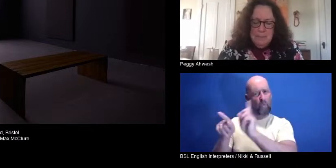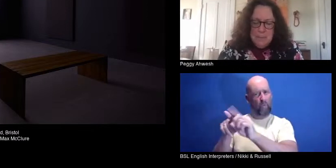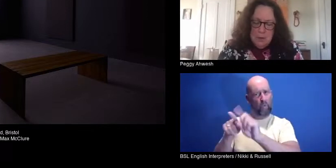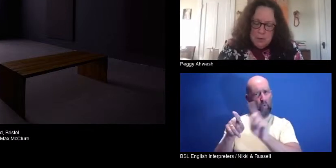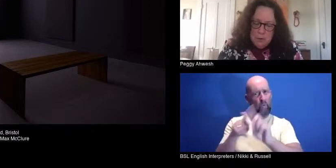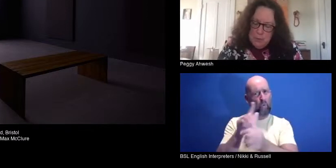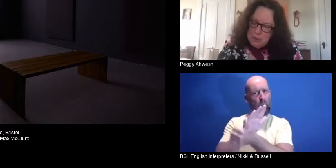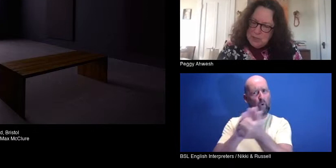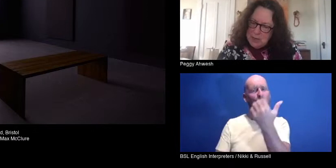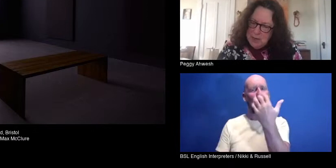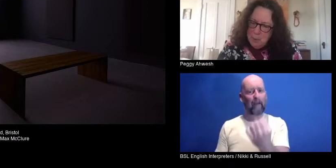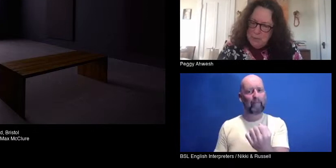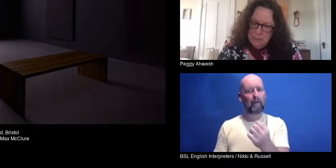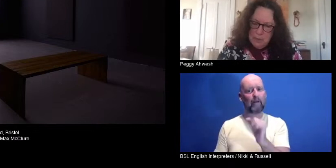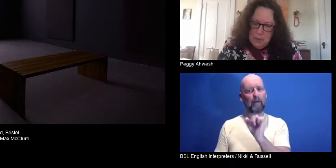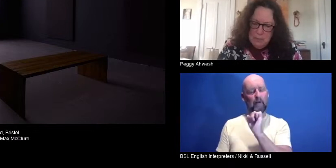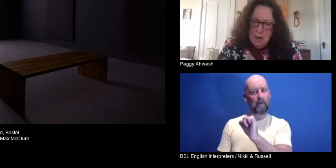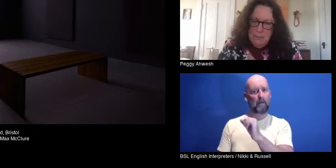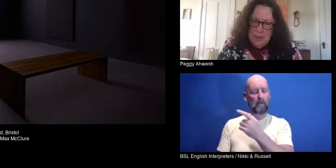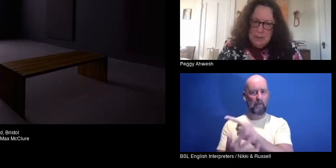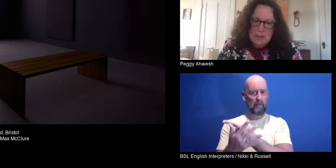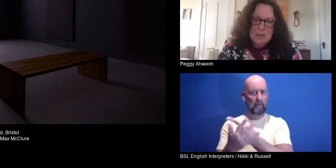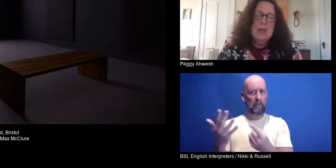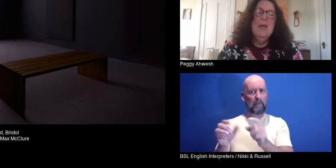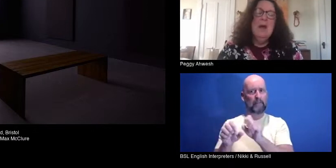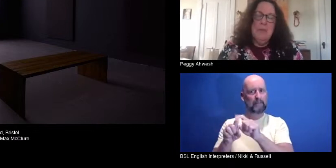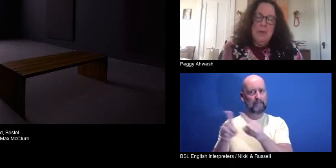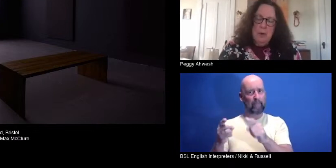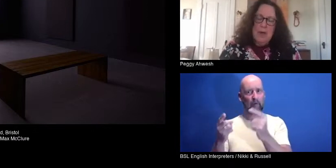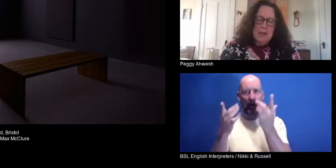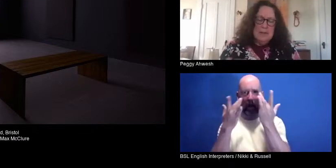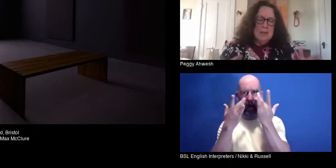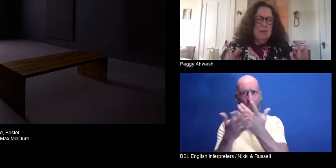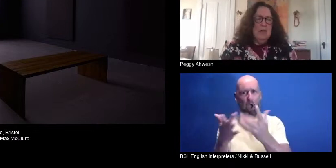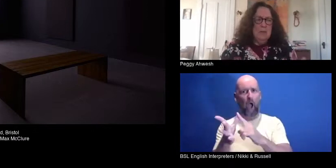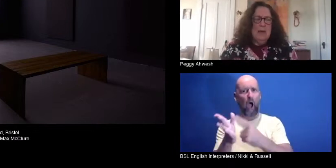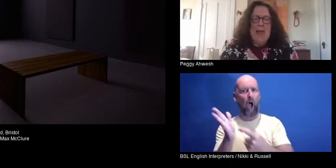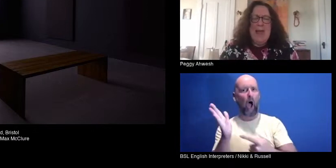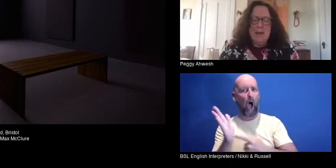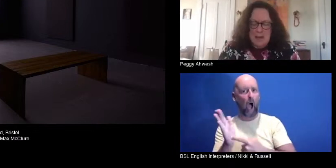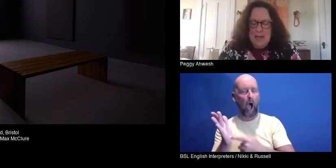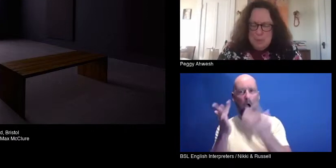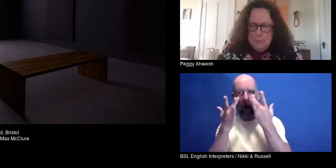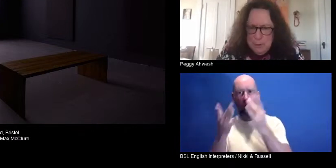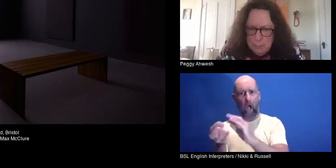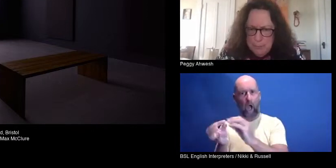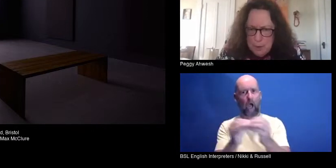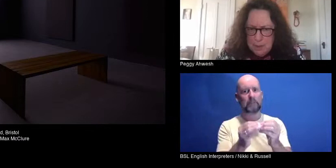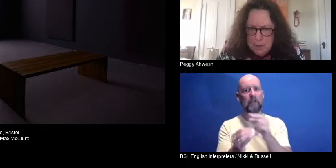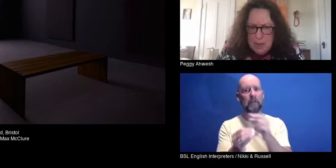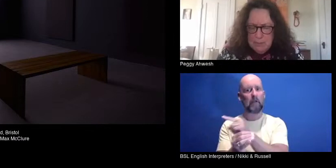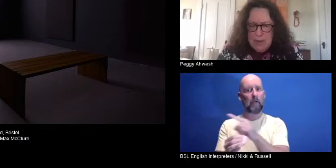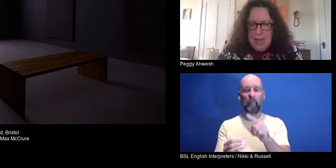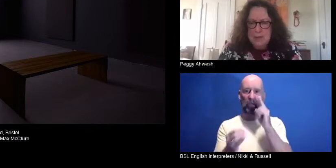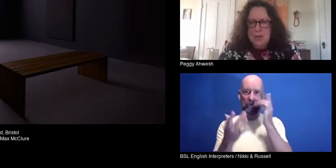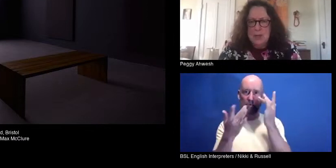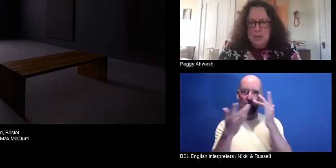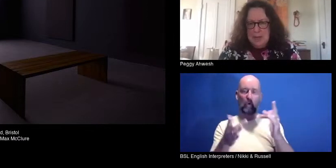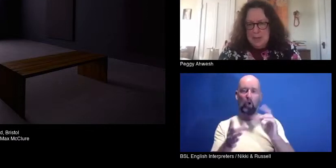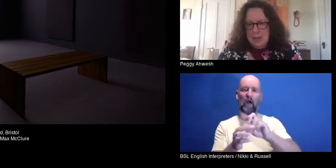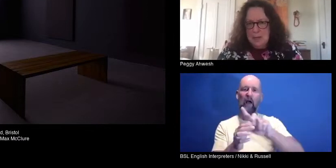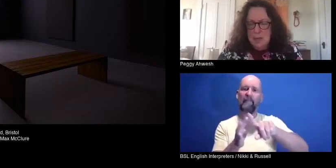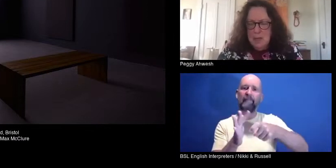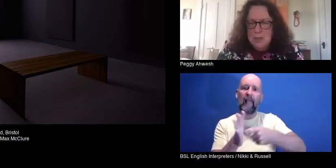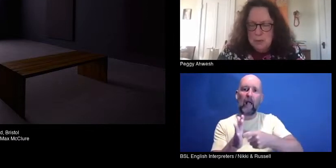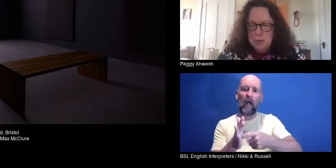who you know, traversed a number of different art fields. Although I guess he would land, and like with the Flickr film, he would kind of land